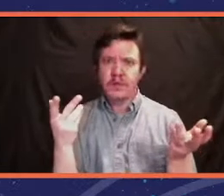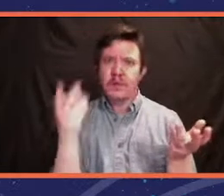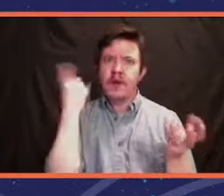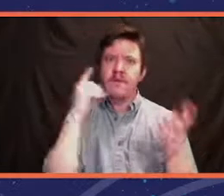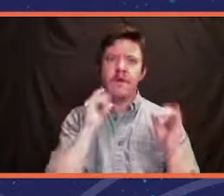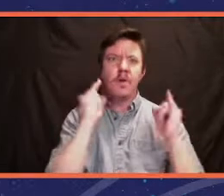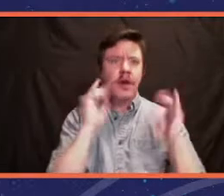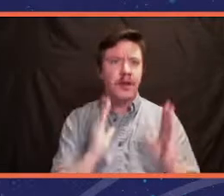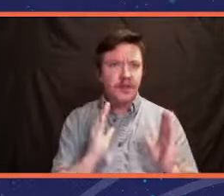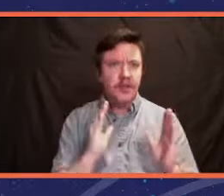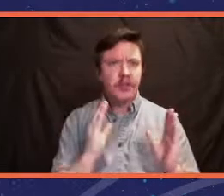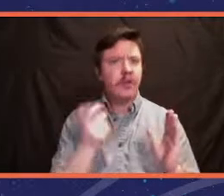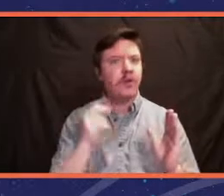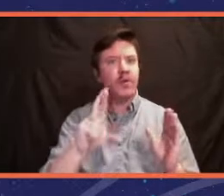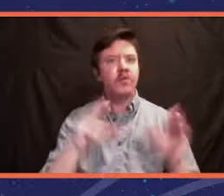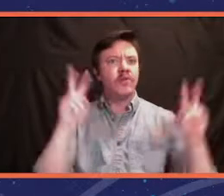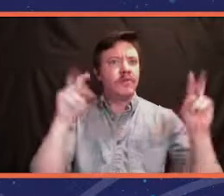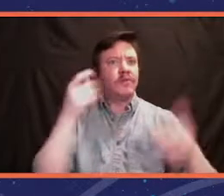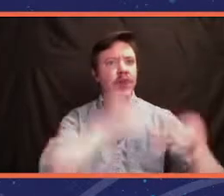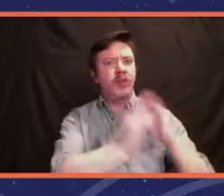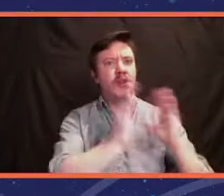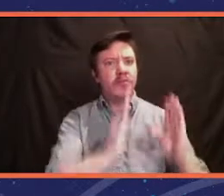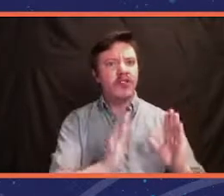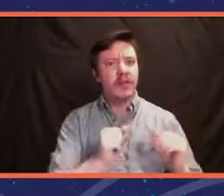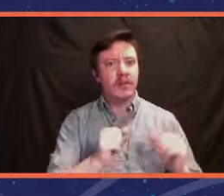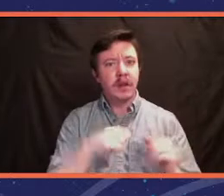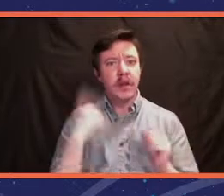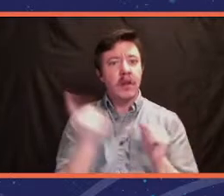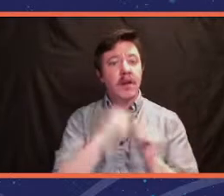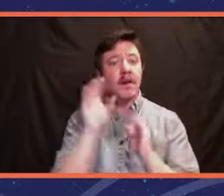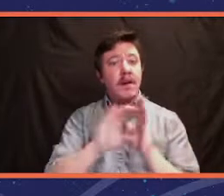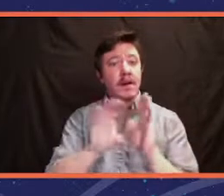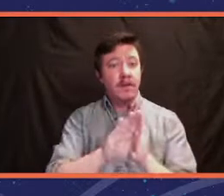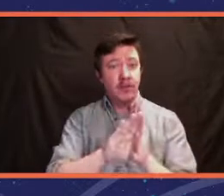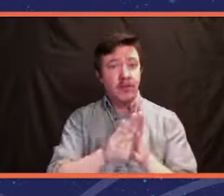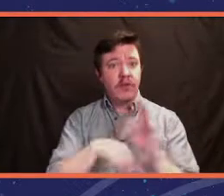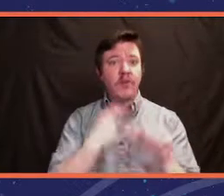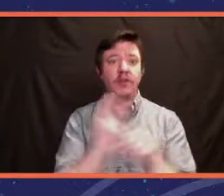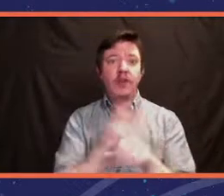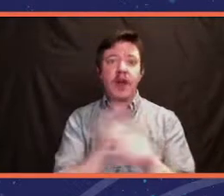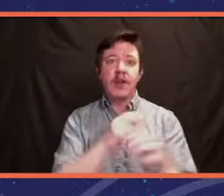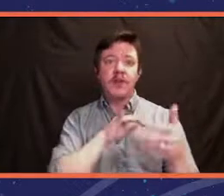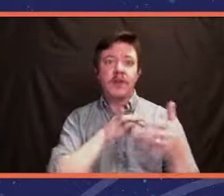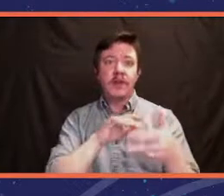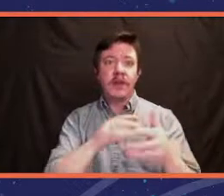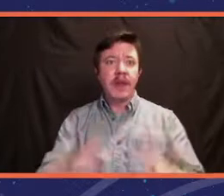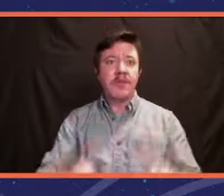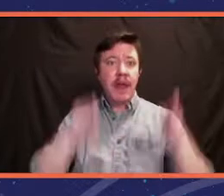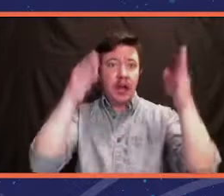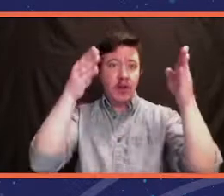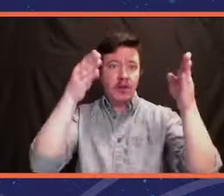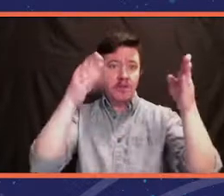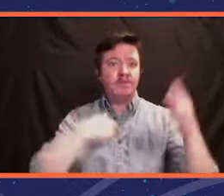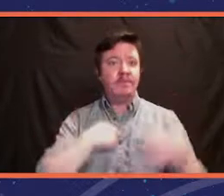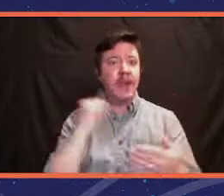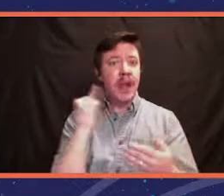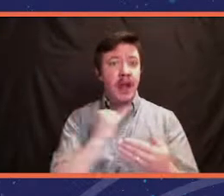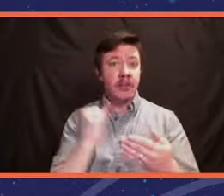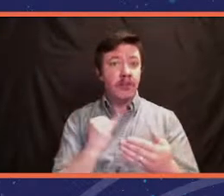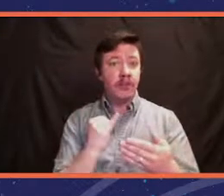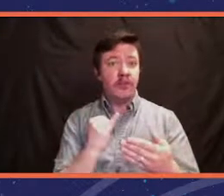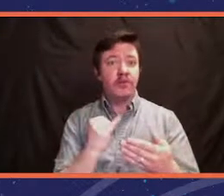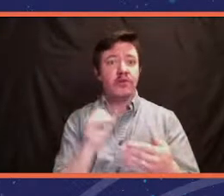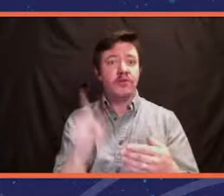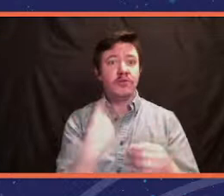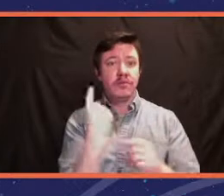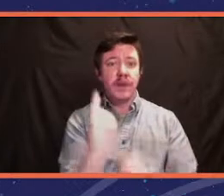alternate person. So for the first image, I used the study pillar and I just drew someone braiding, but like with